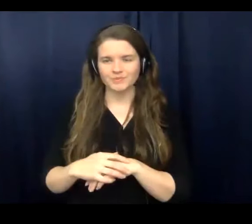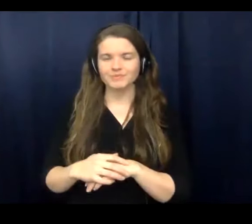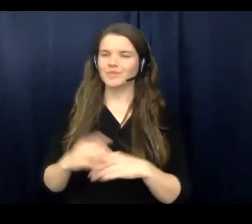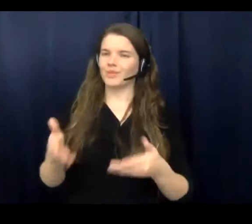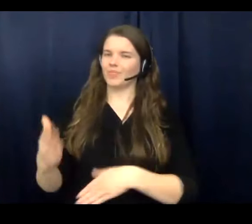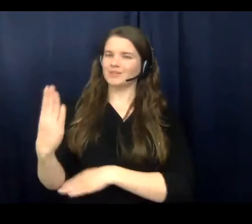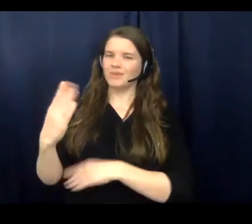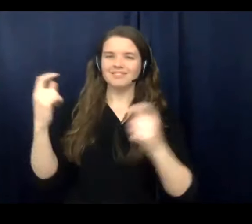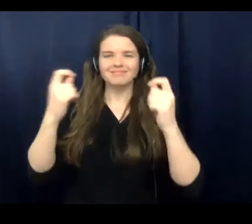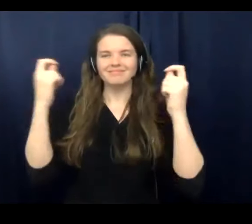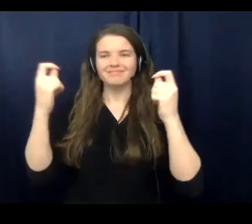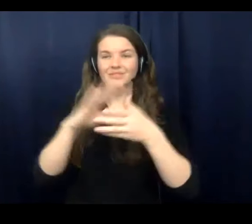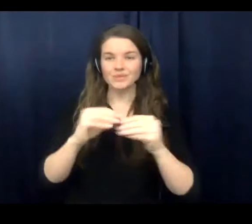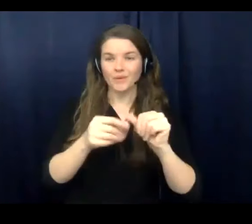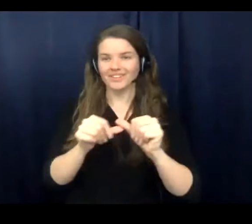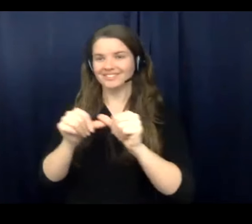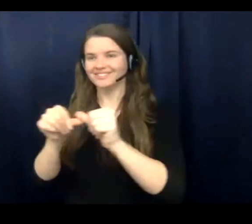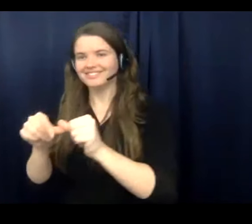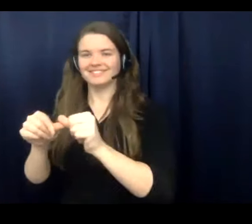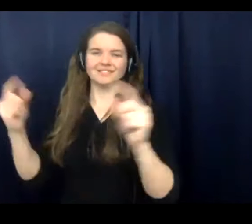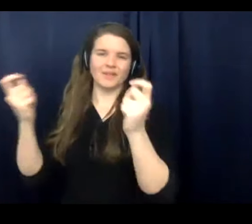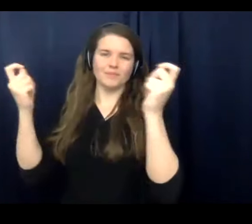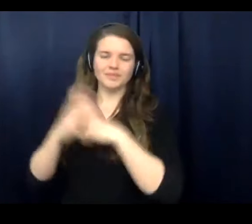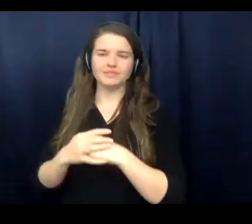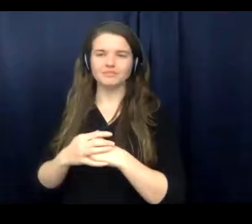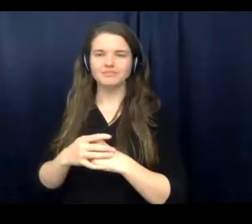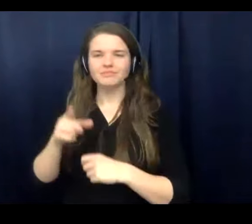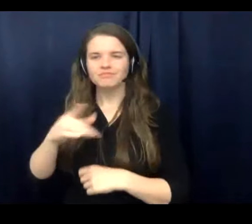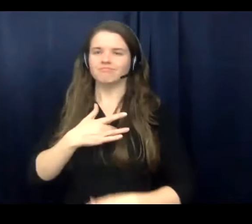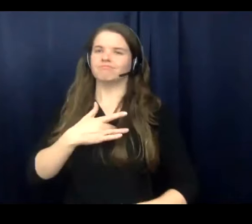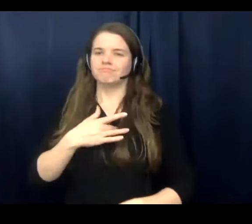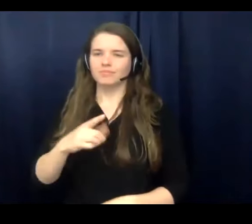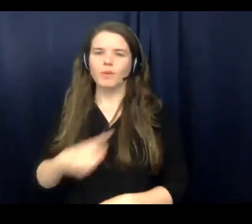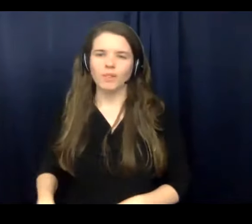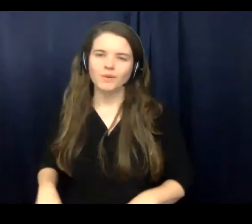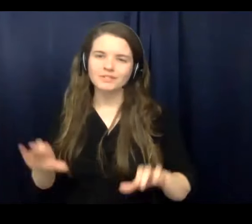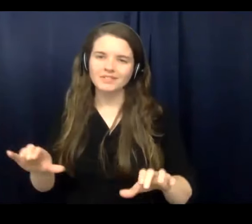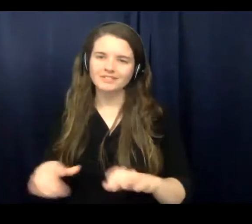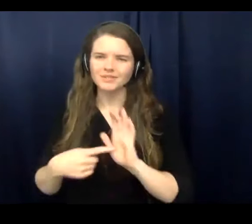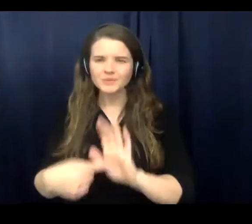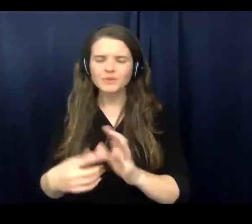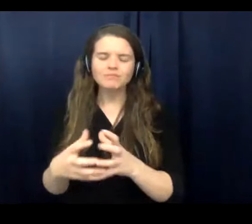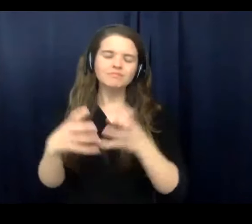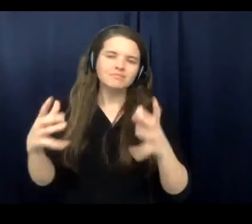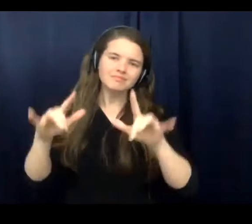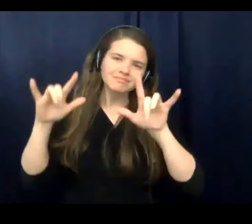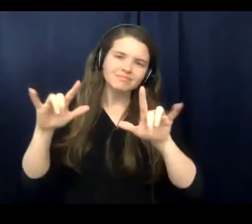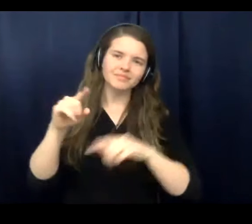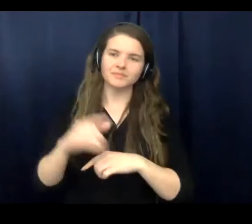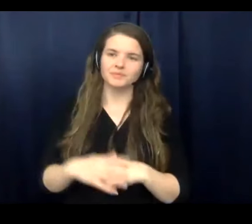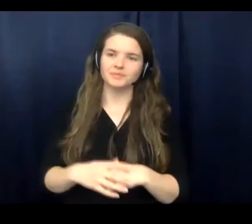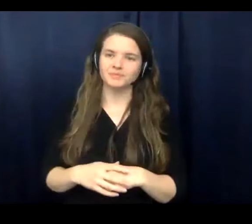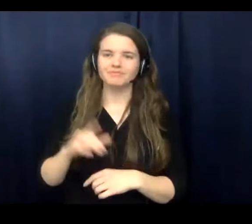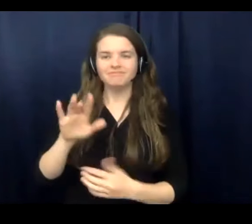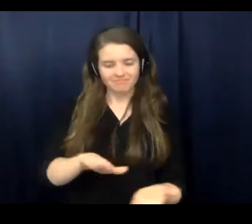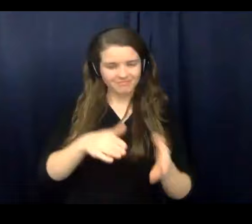And so I think you're going to be touched by what the Lord does to show you how much he loves you, that he rose from the dead. He